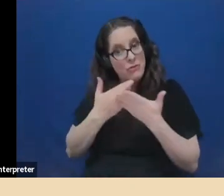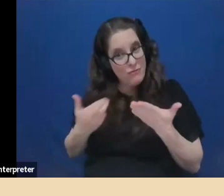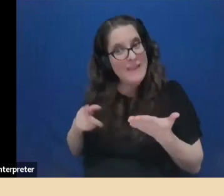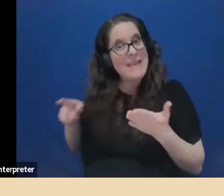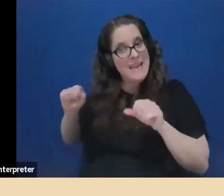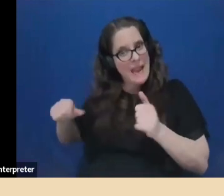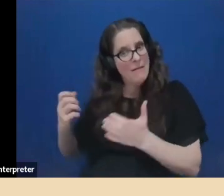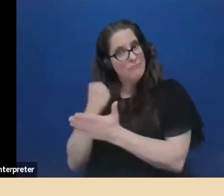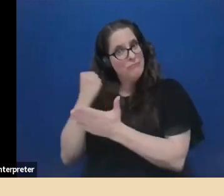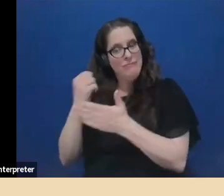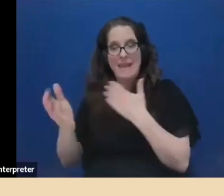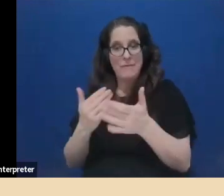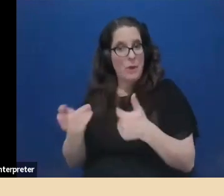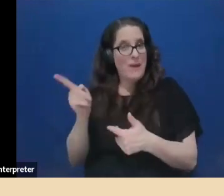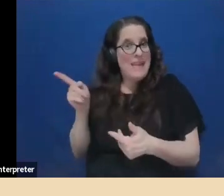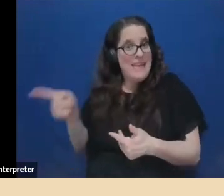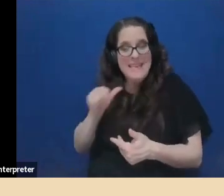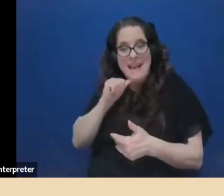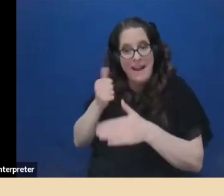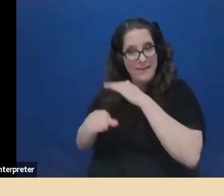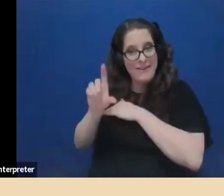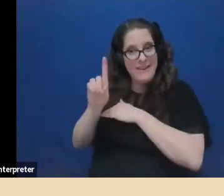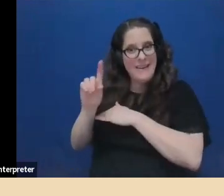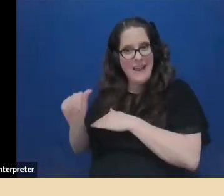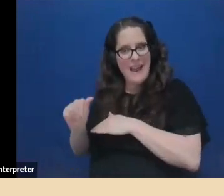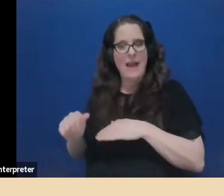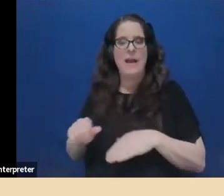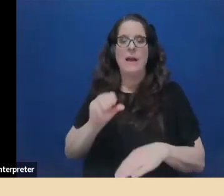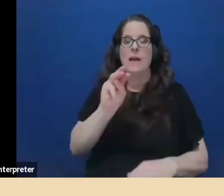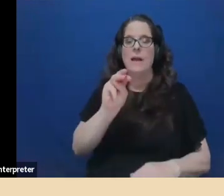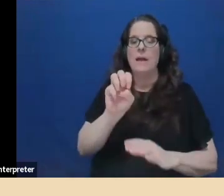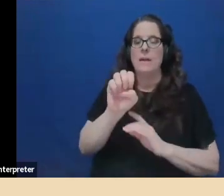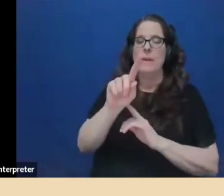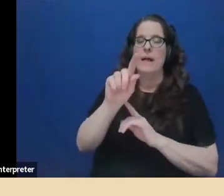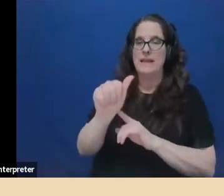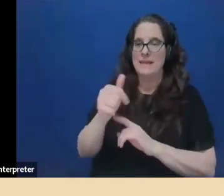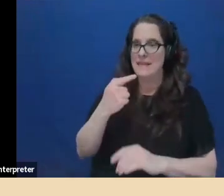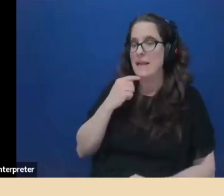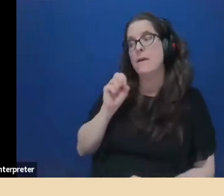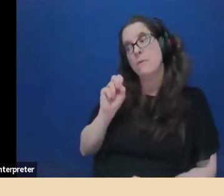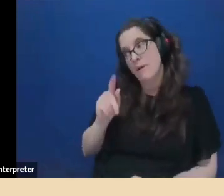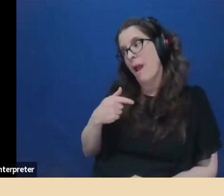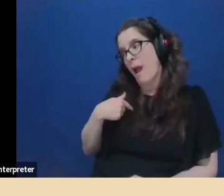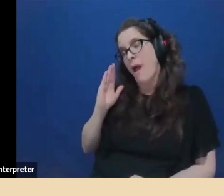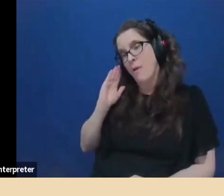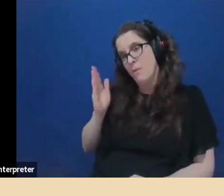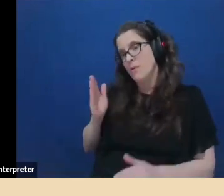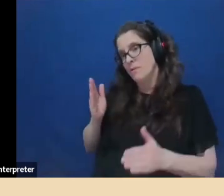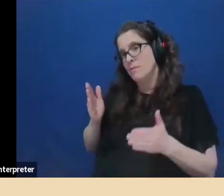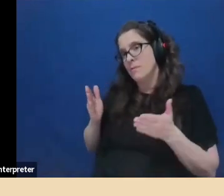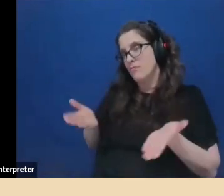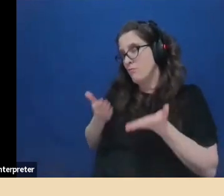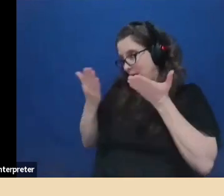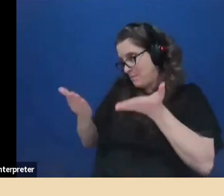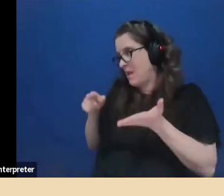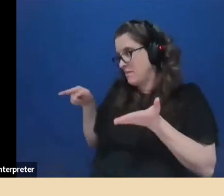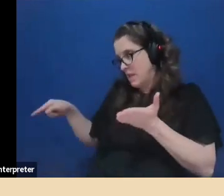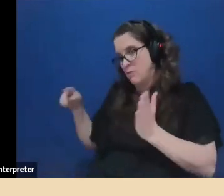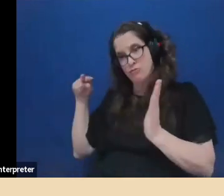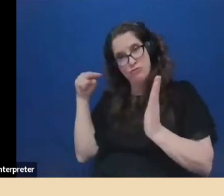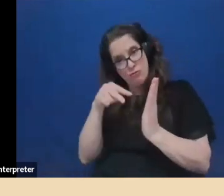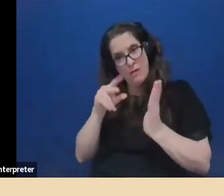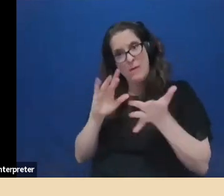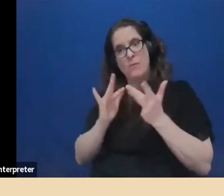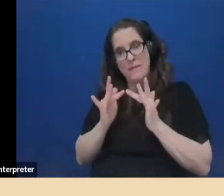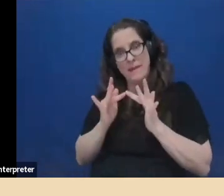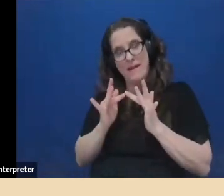DDA community. Of course, yeah, definitely. I would definitely have, him see some of these resources because even